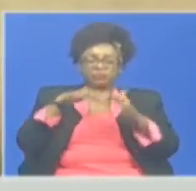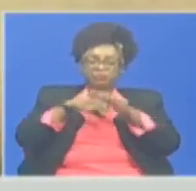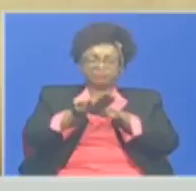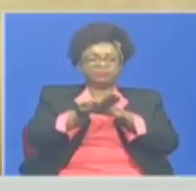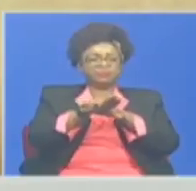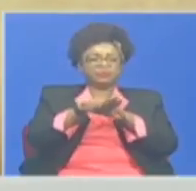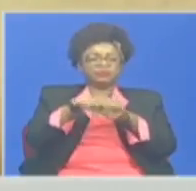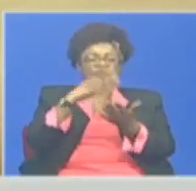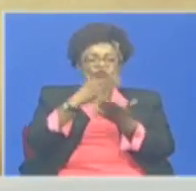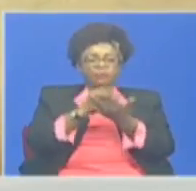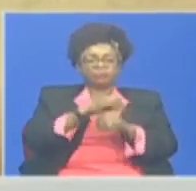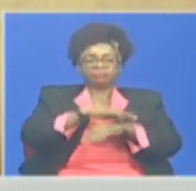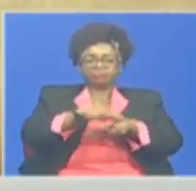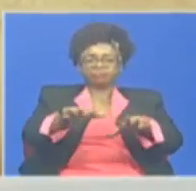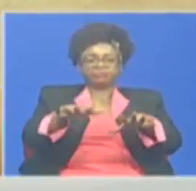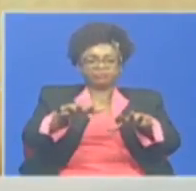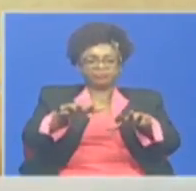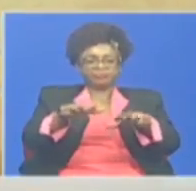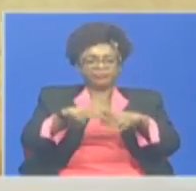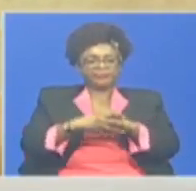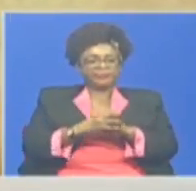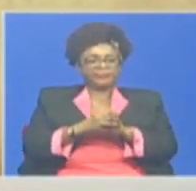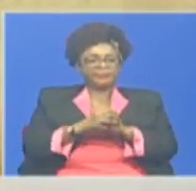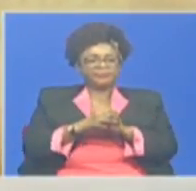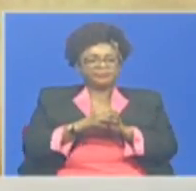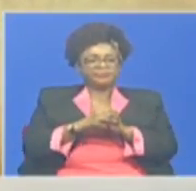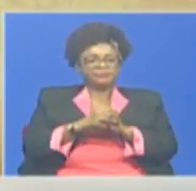spread of the virus.